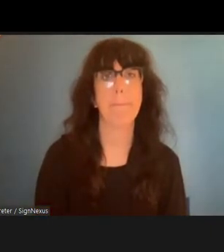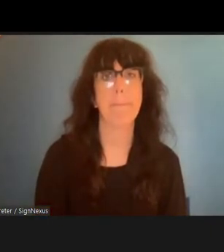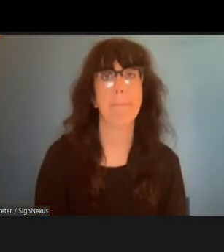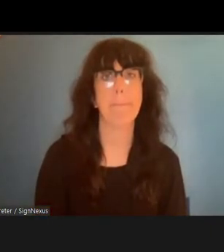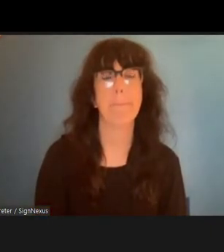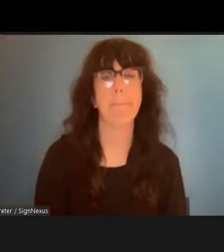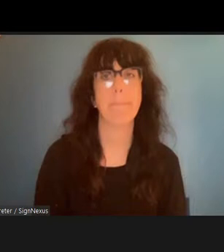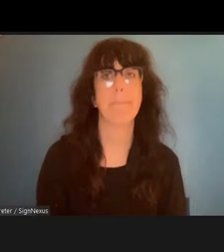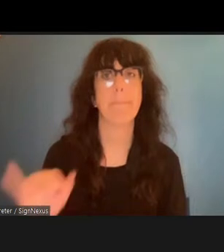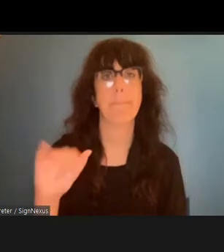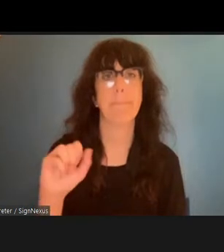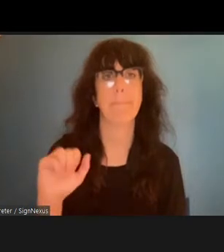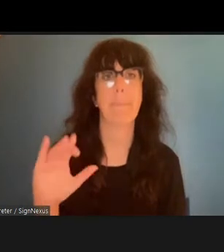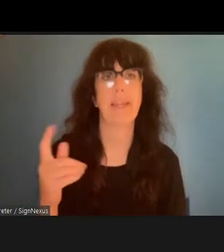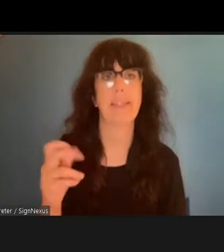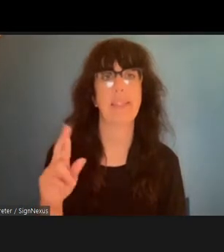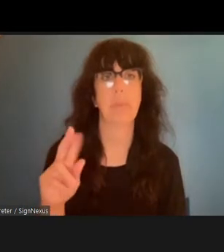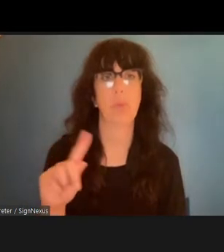isaac perez